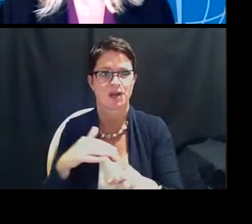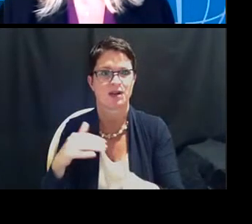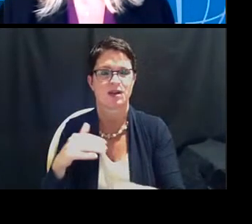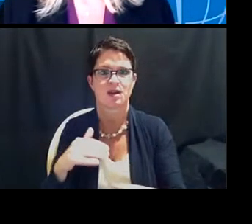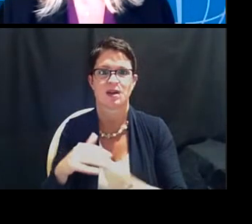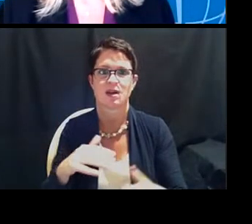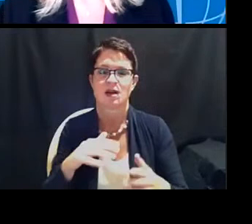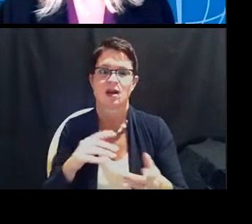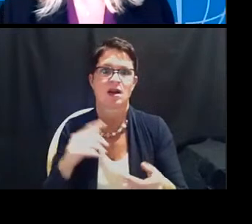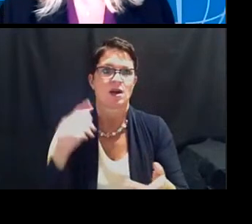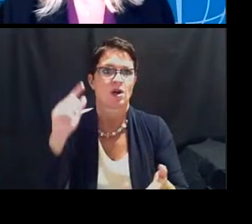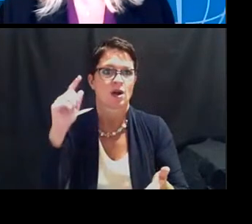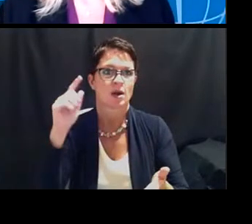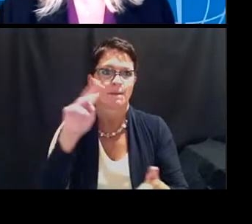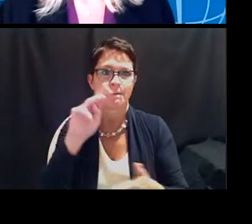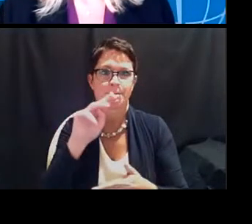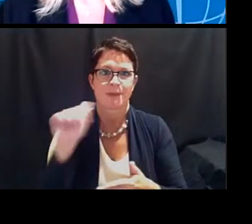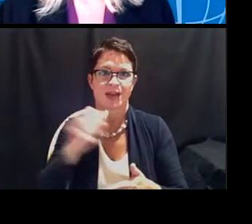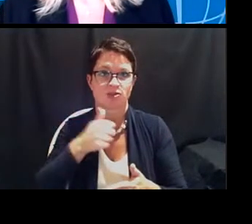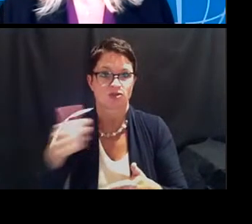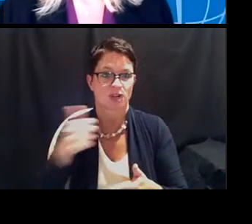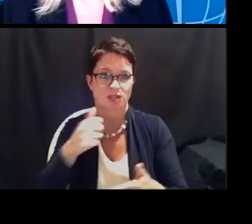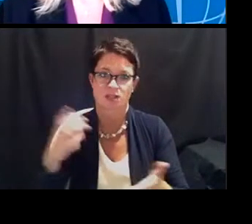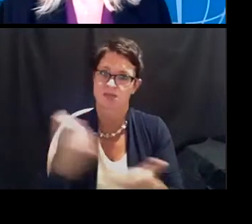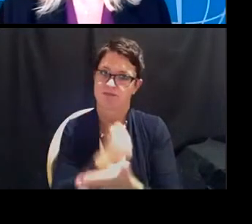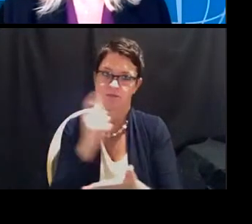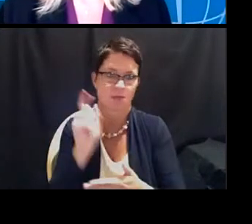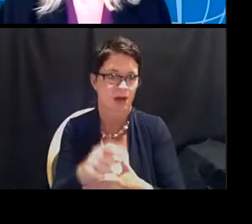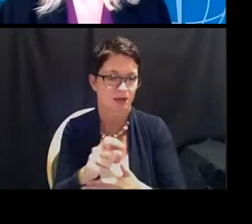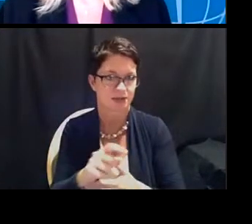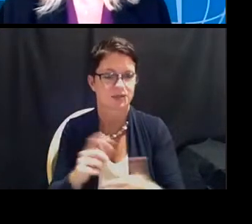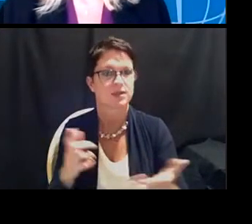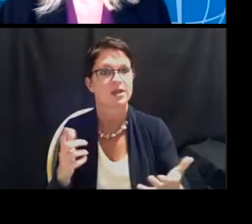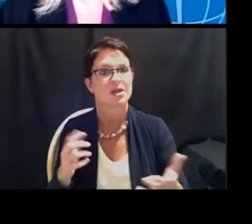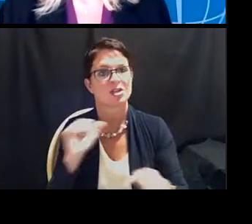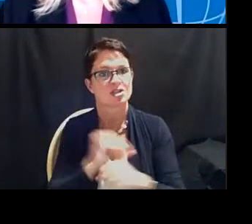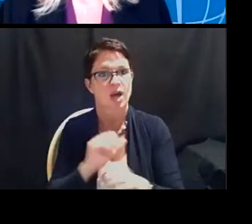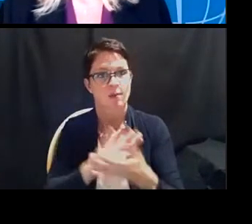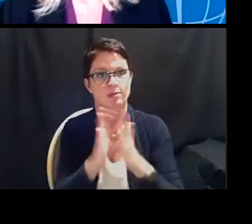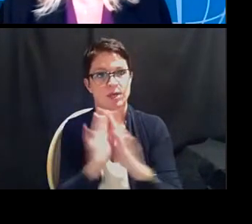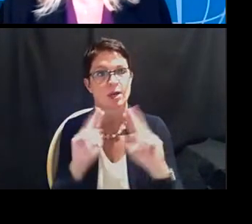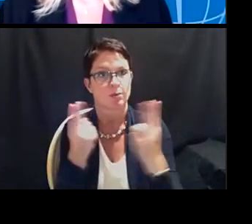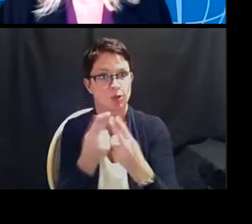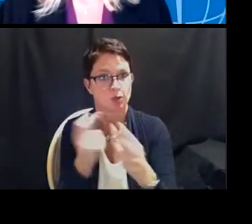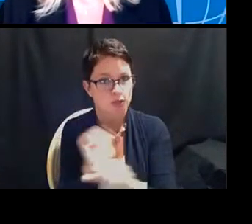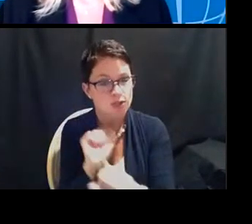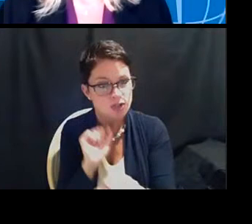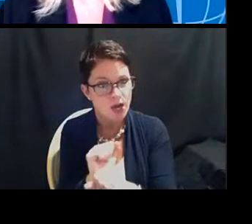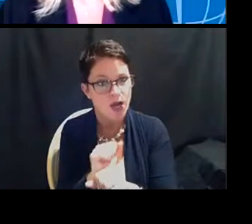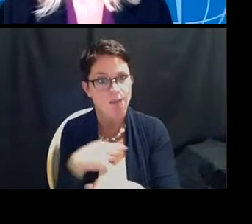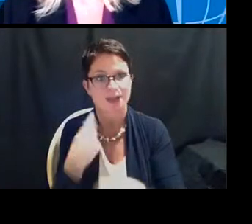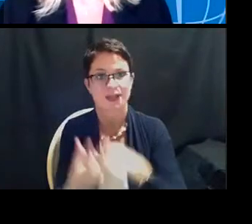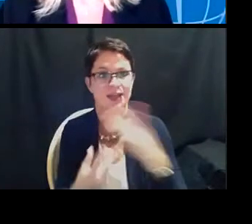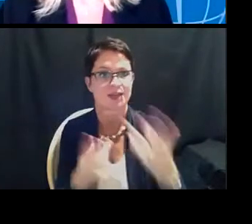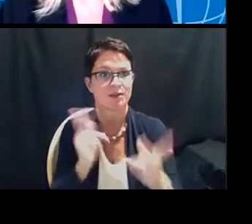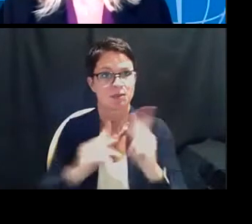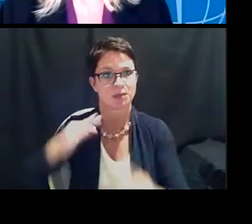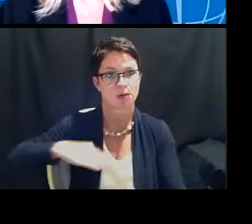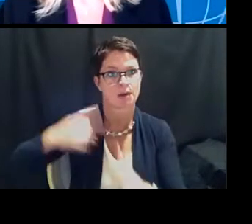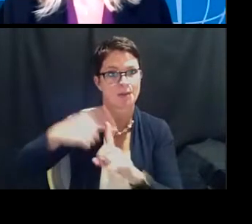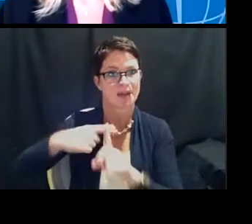be an appropriate opportunity for us. Having the jobs become union jobs and giving everyone else